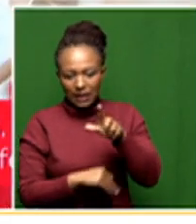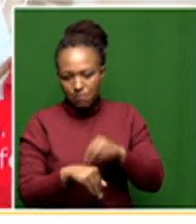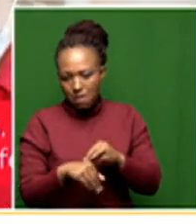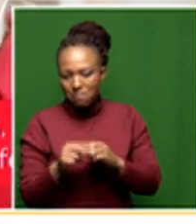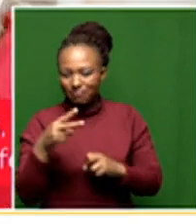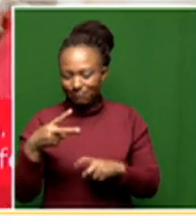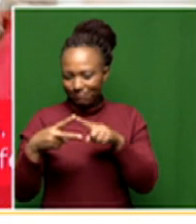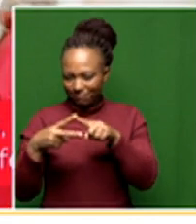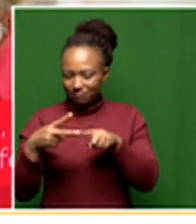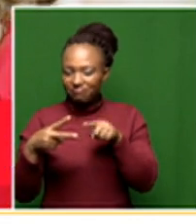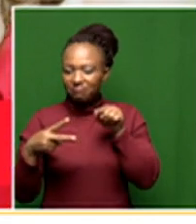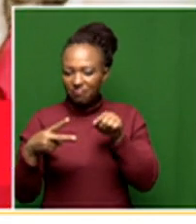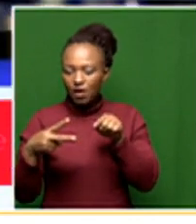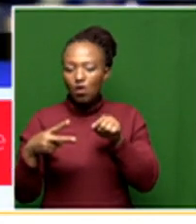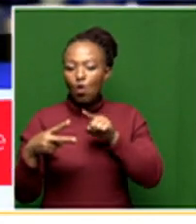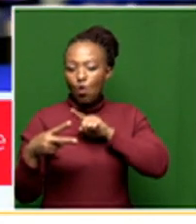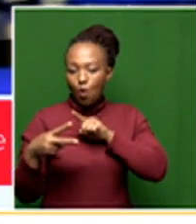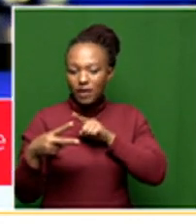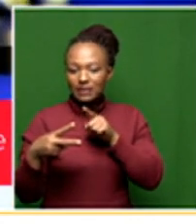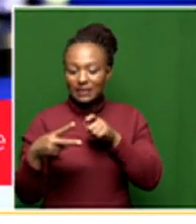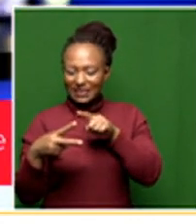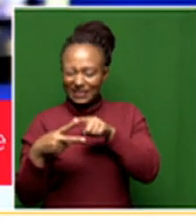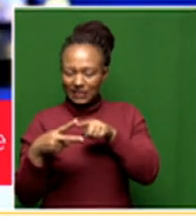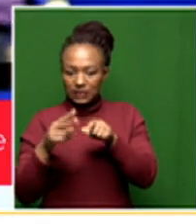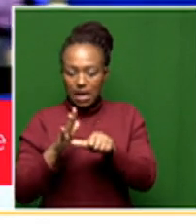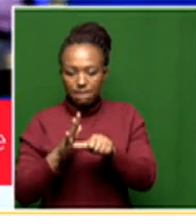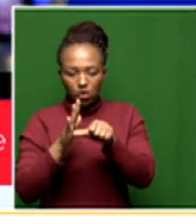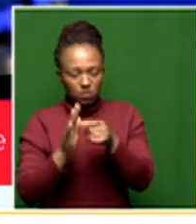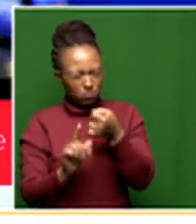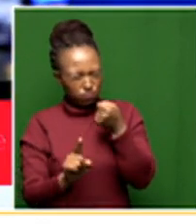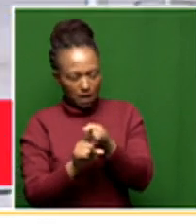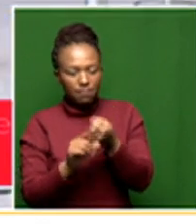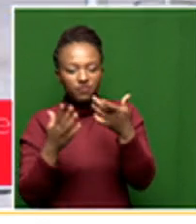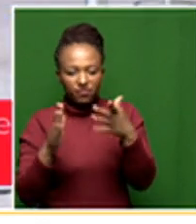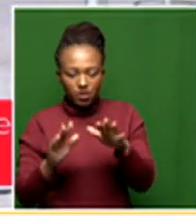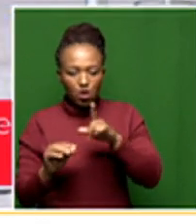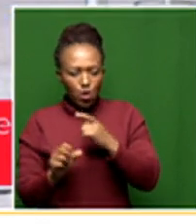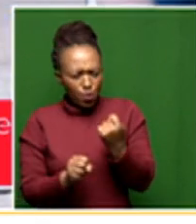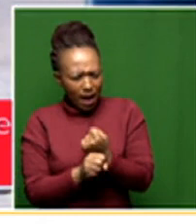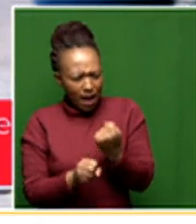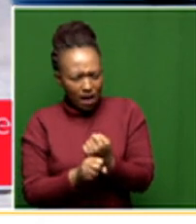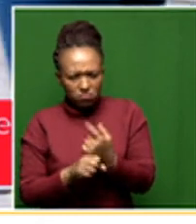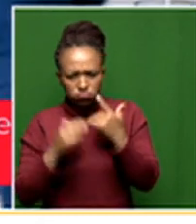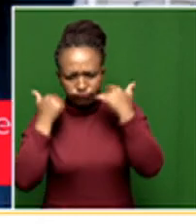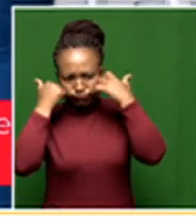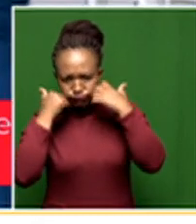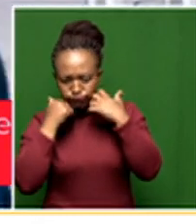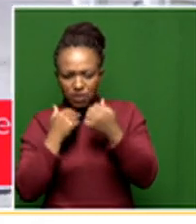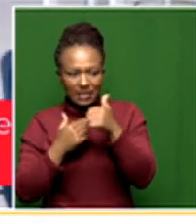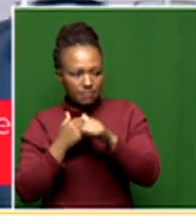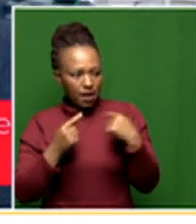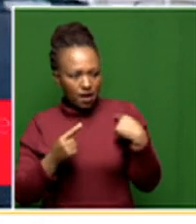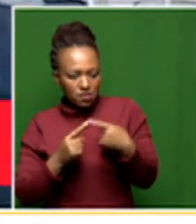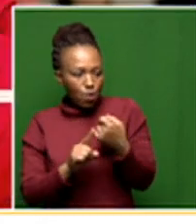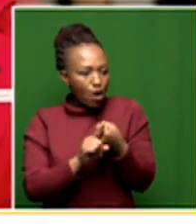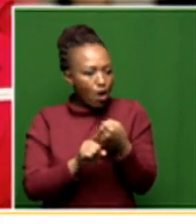have obviously, you know, are sort of two key impacts that we are seeing. And we've been working so hard over the last 6 months,